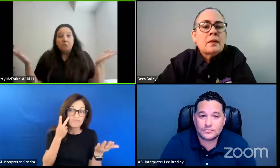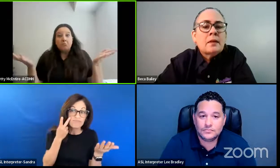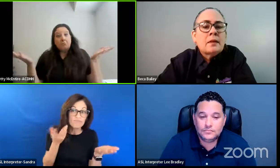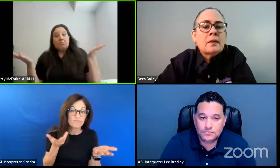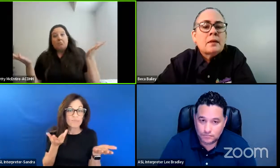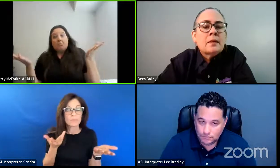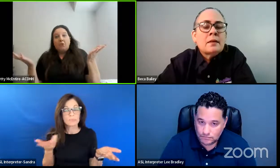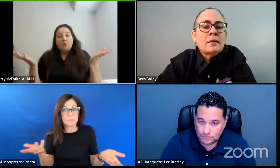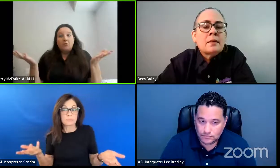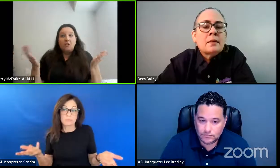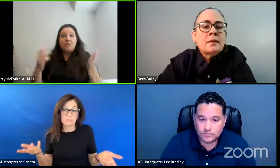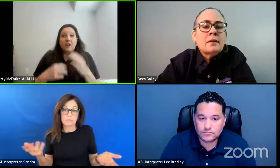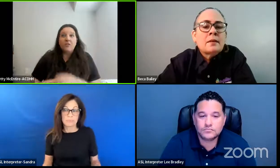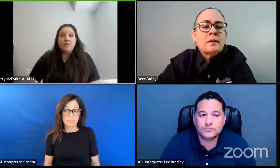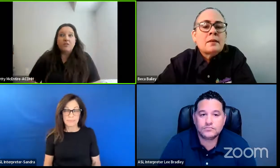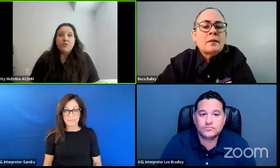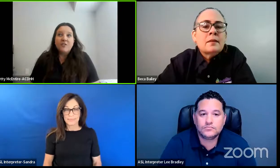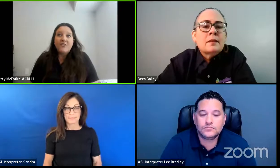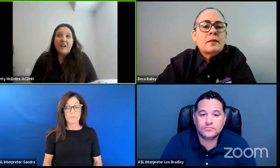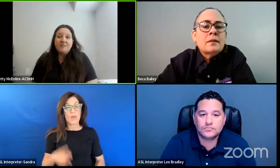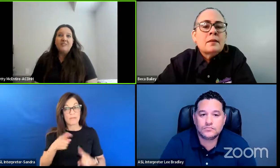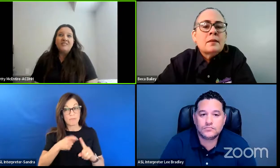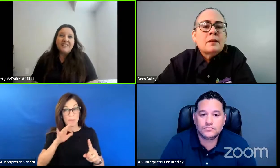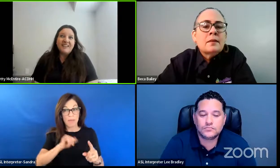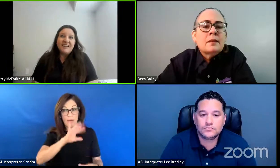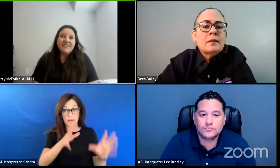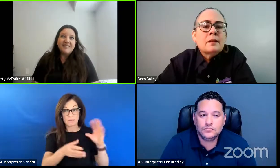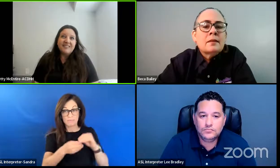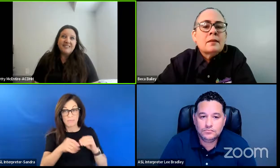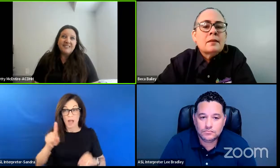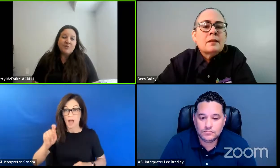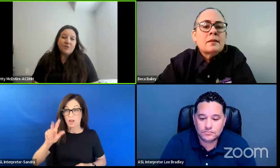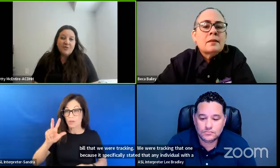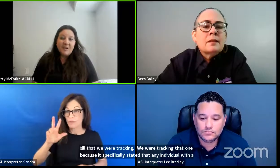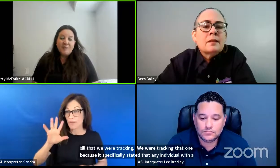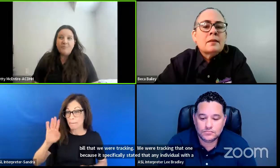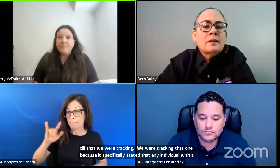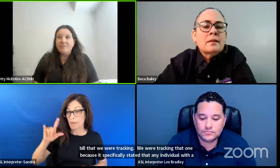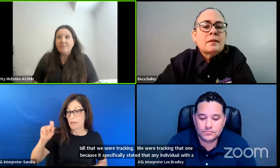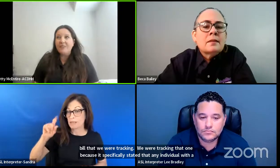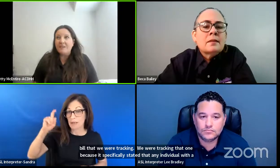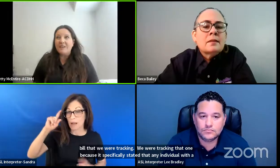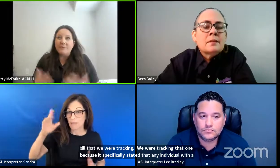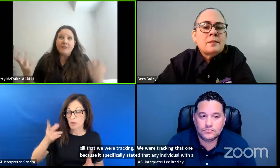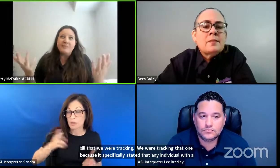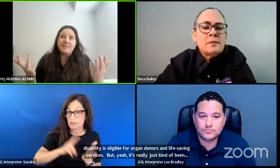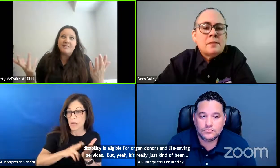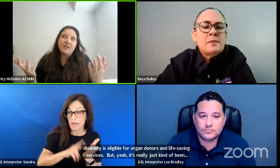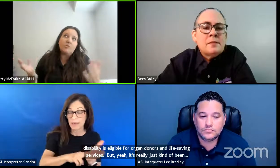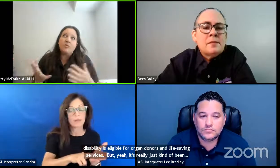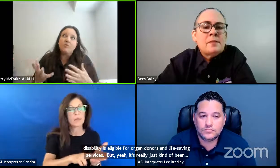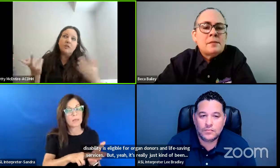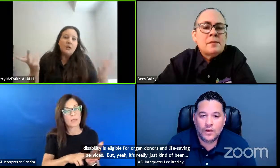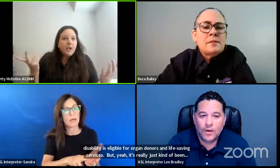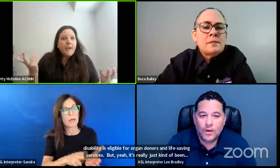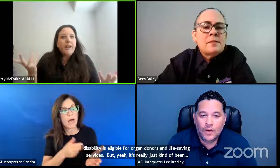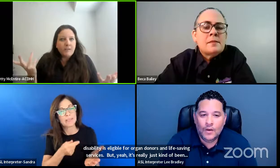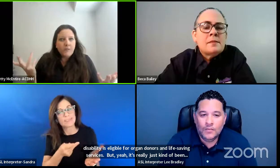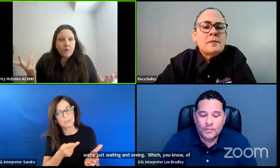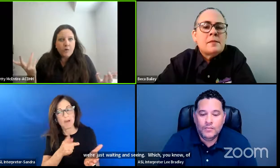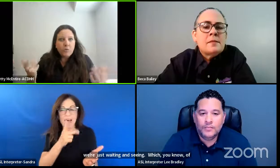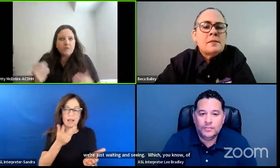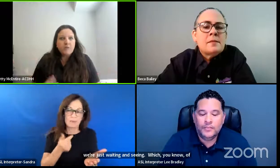which, you know, of that 135 bills that he has signed, several of them, I mean, I wouldn't say several,